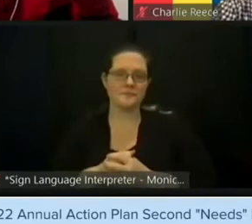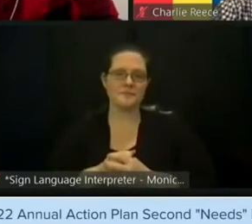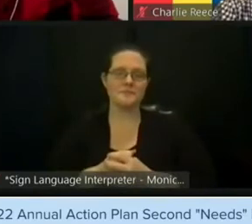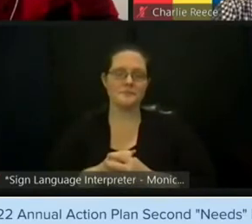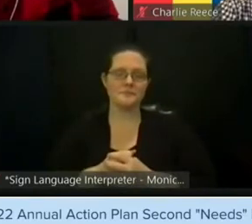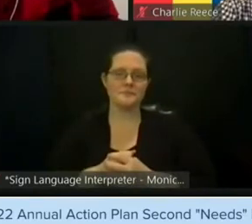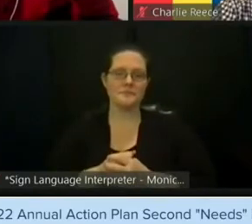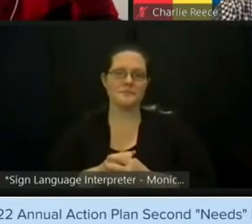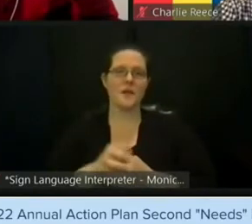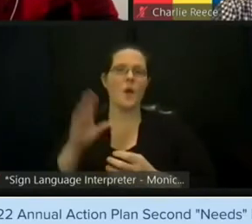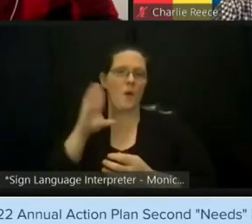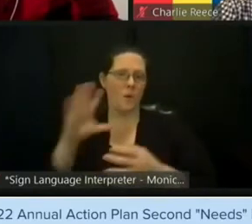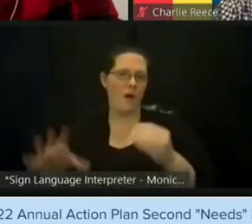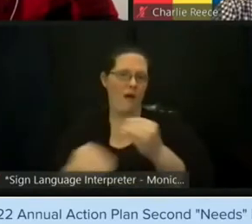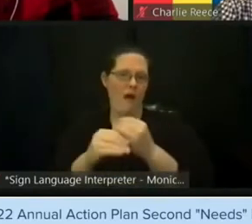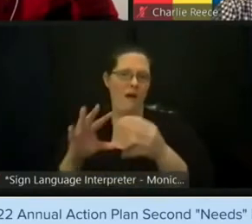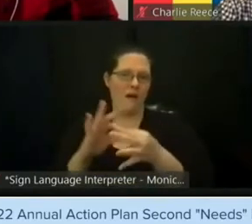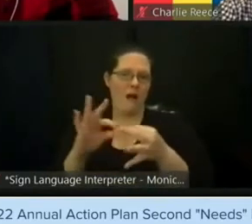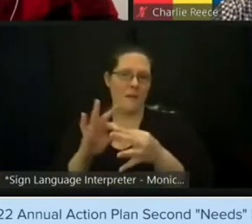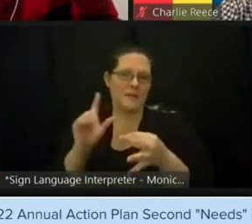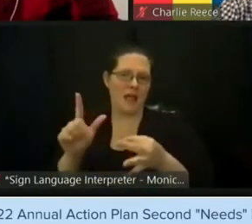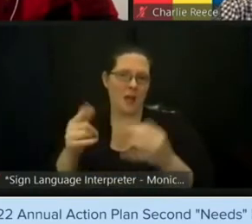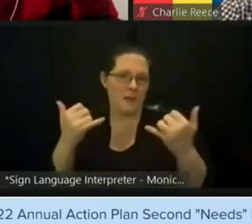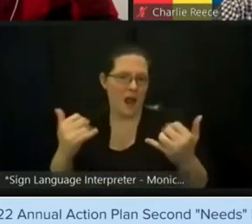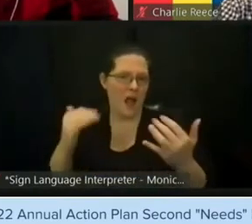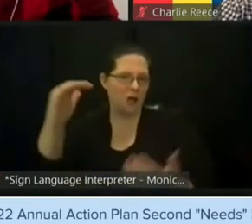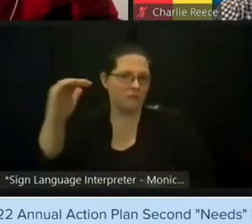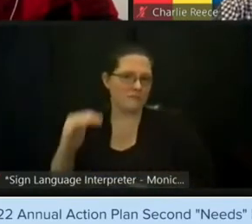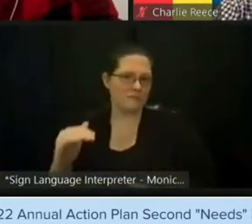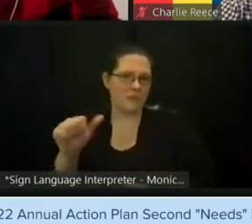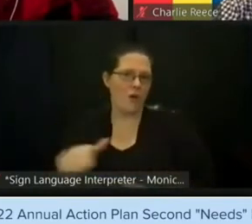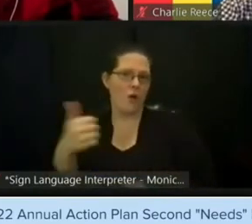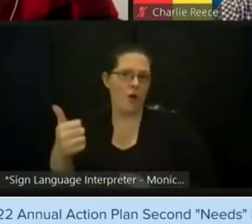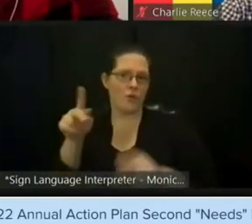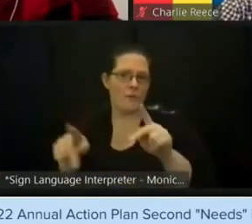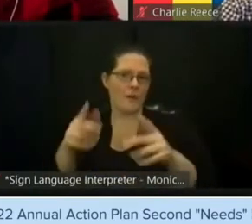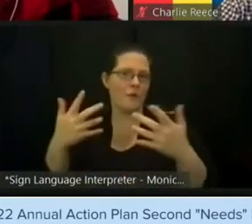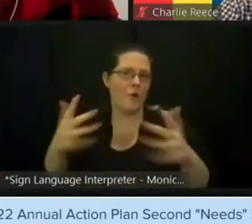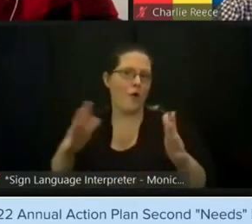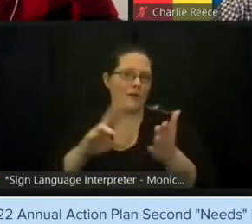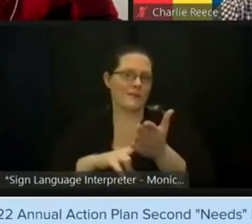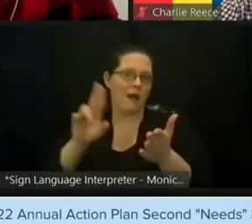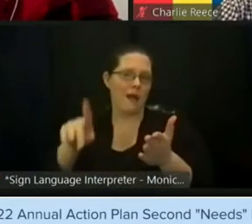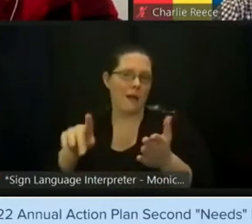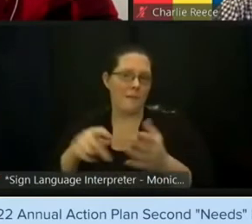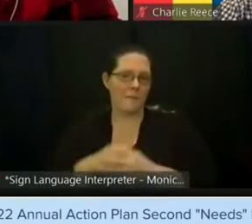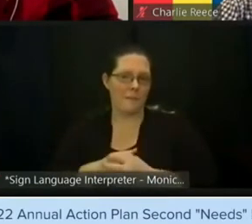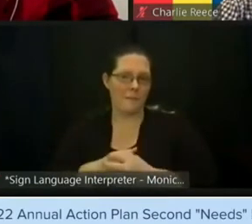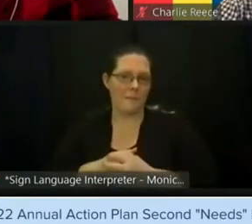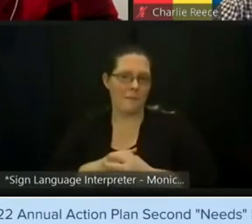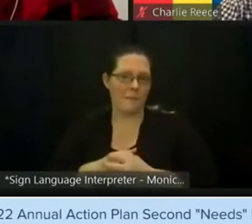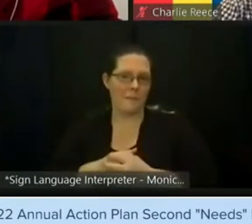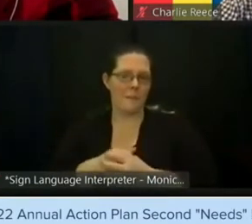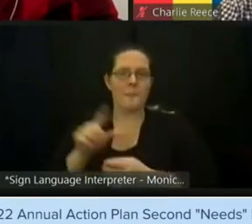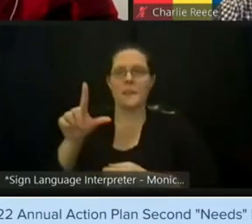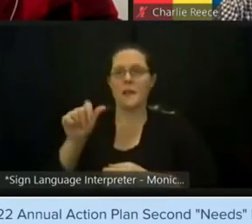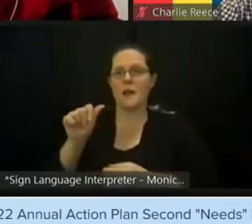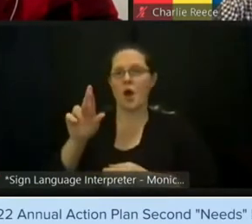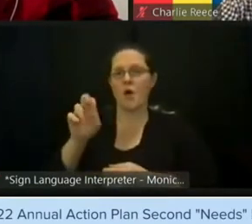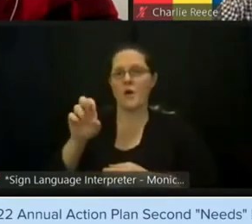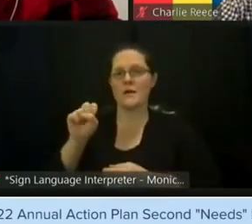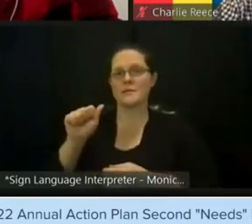We'll have comments later, but we'll go ahead now and hear from other people who've signed up. Next is Larissa